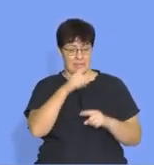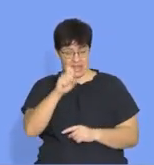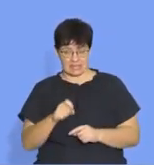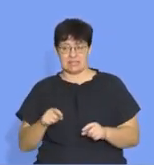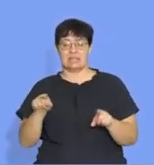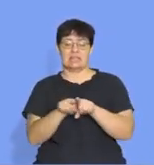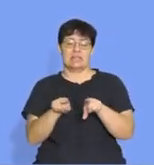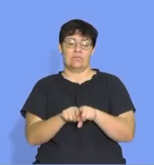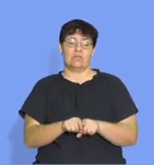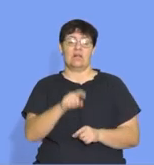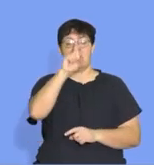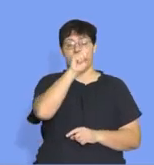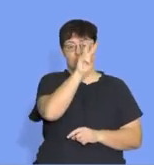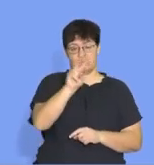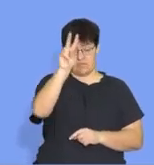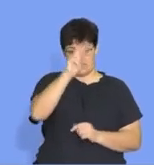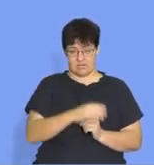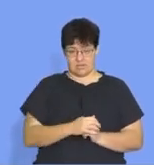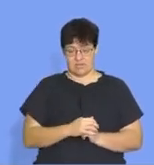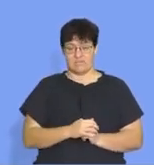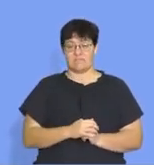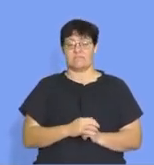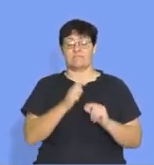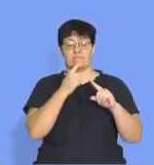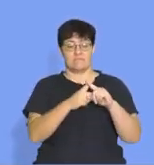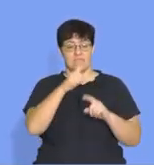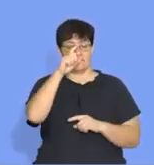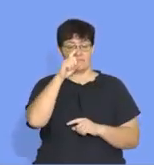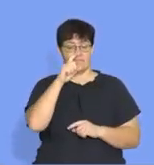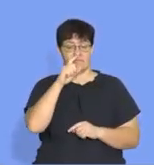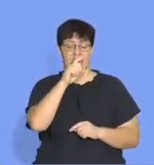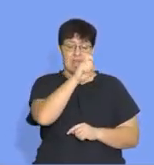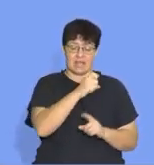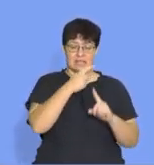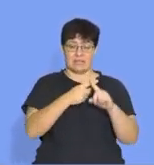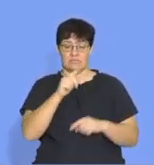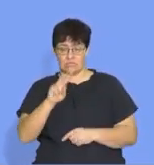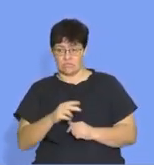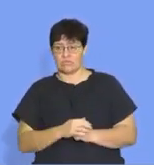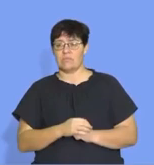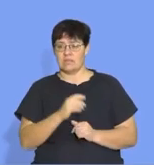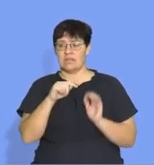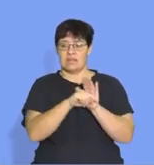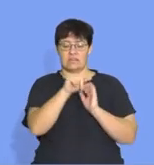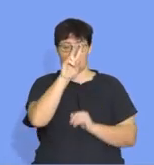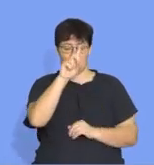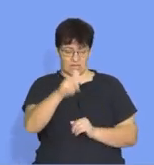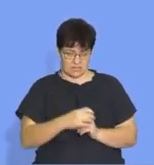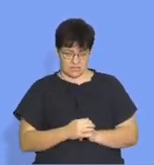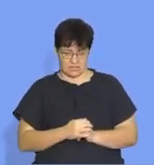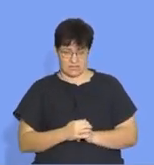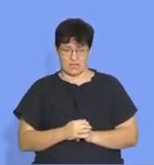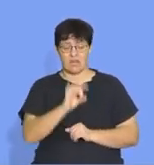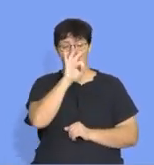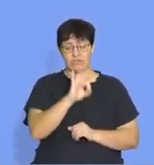you know, will be x squared. X multiplied by 2 will be negative 2x. And then 3 multiplied